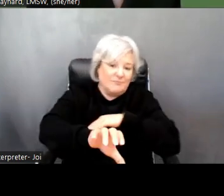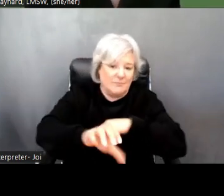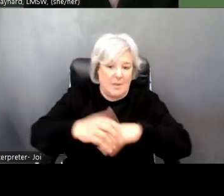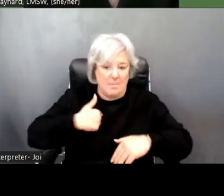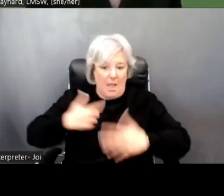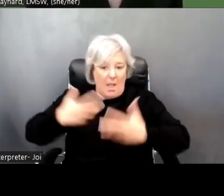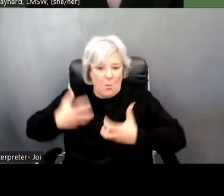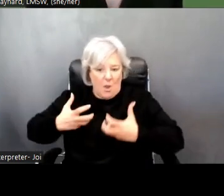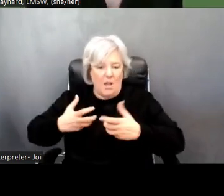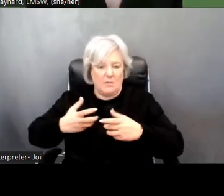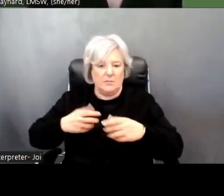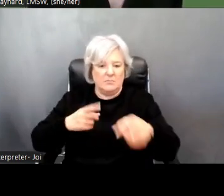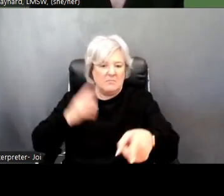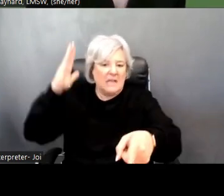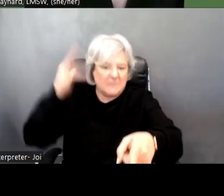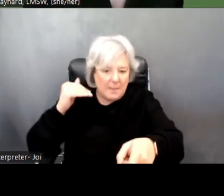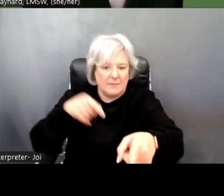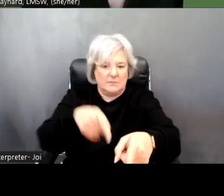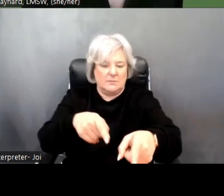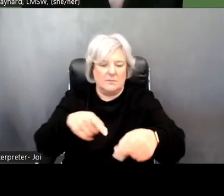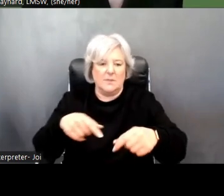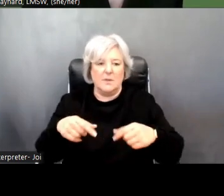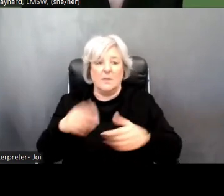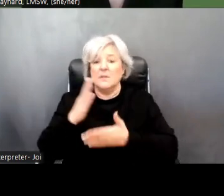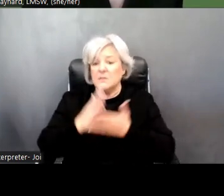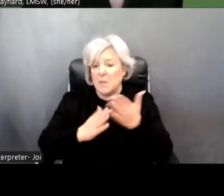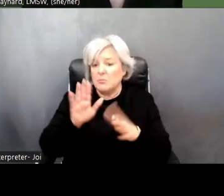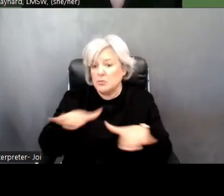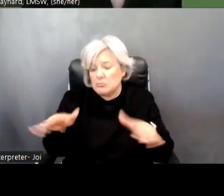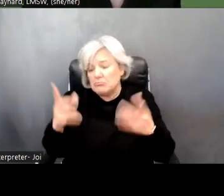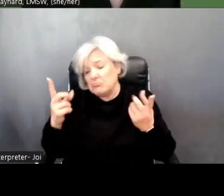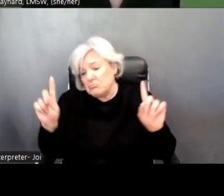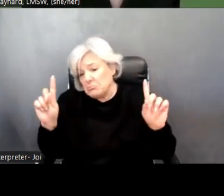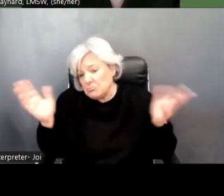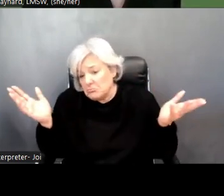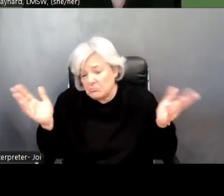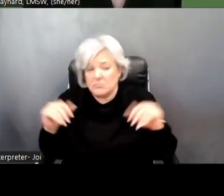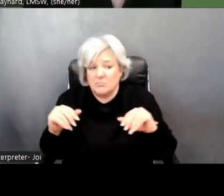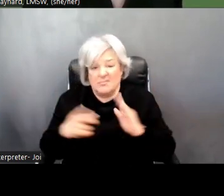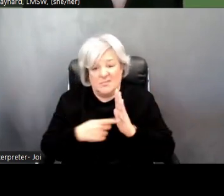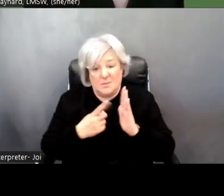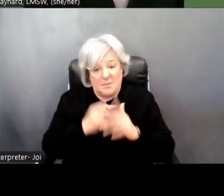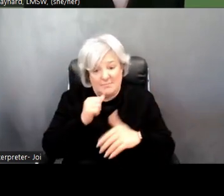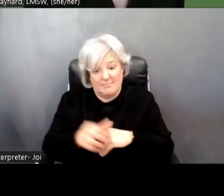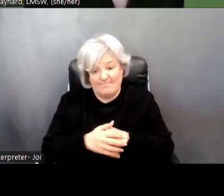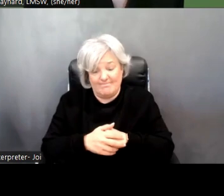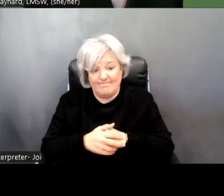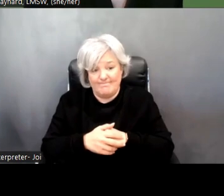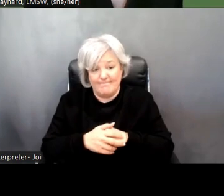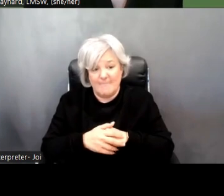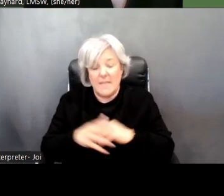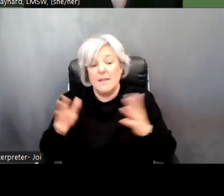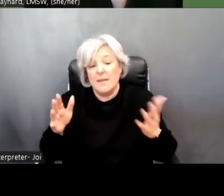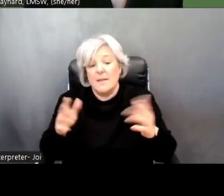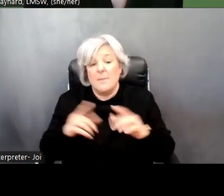expectations. Now, sometimes that works with some children and sometimes it doesn't. But it